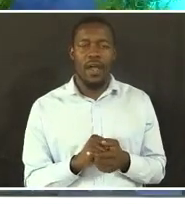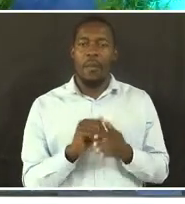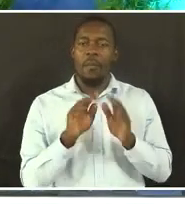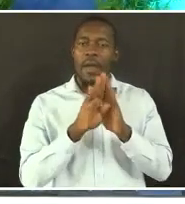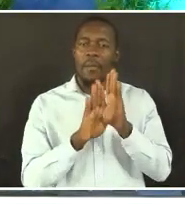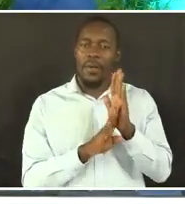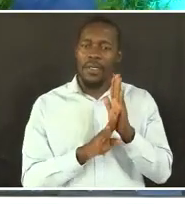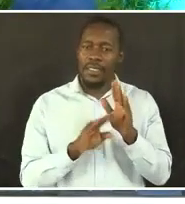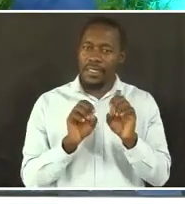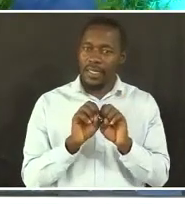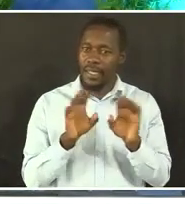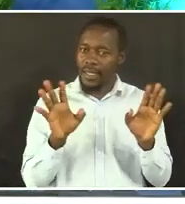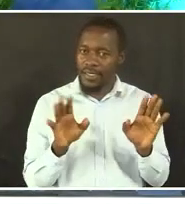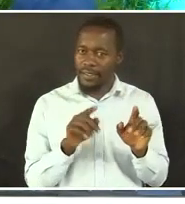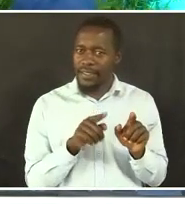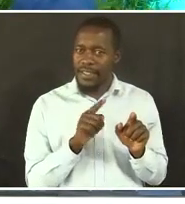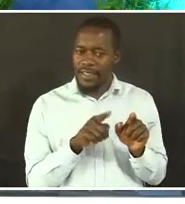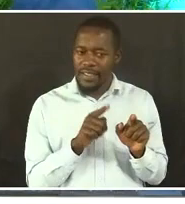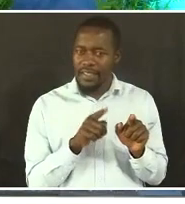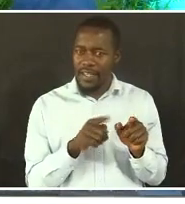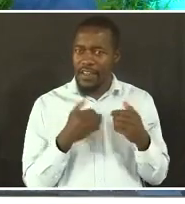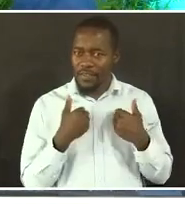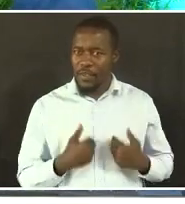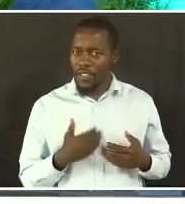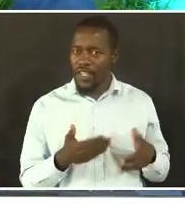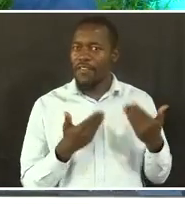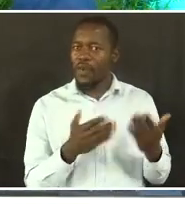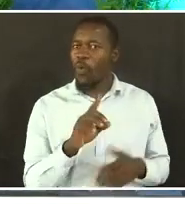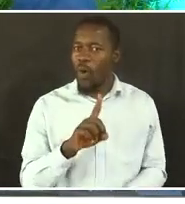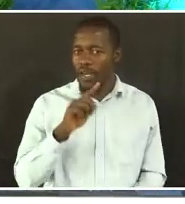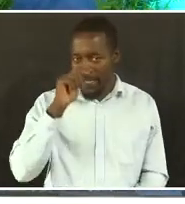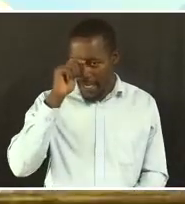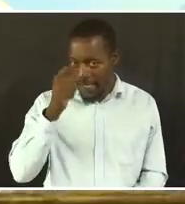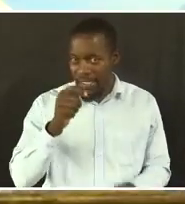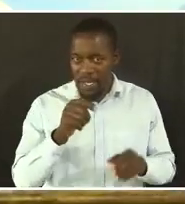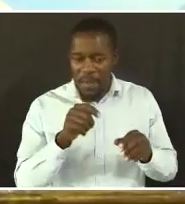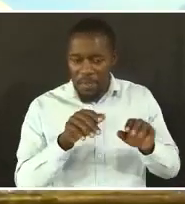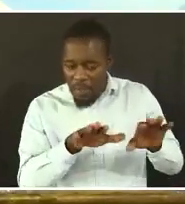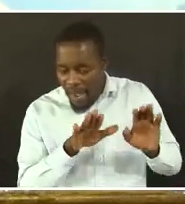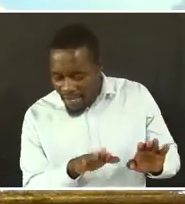Bible says the one who was given 1 buried it in the soil.